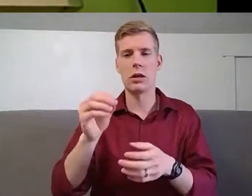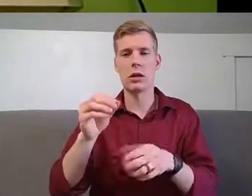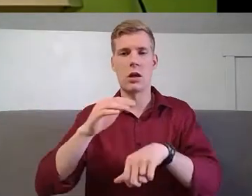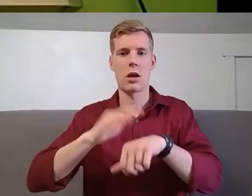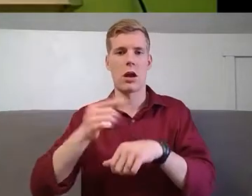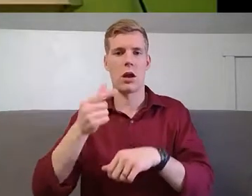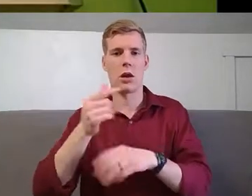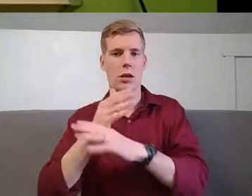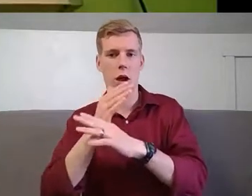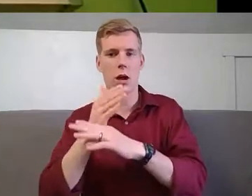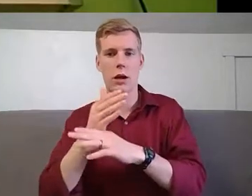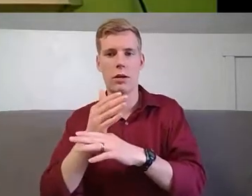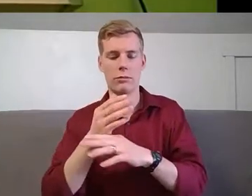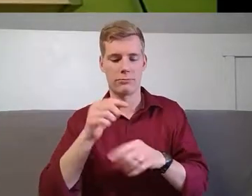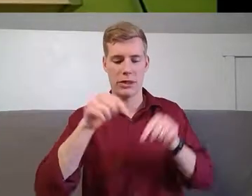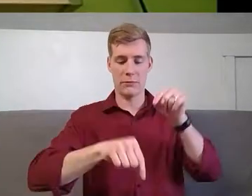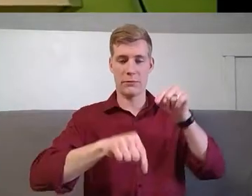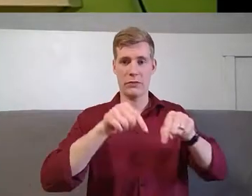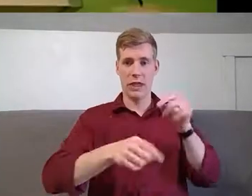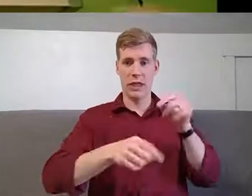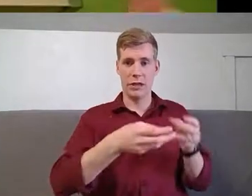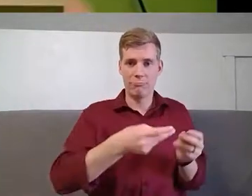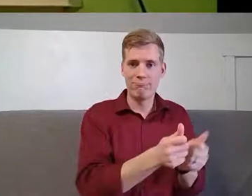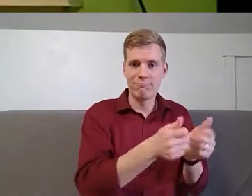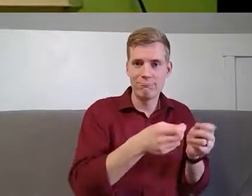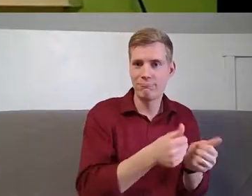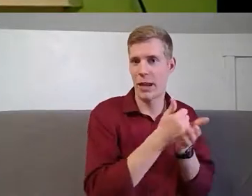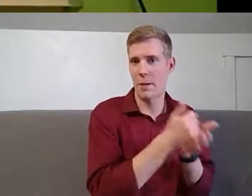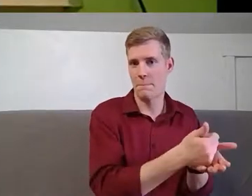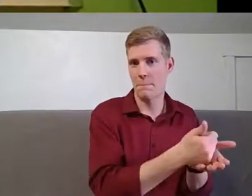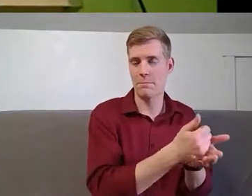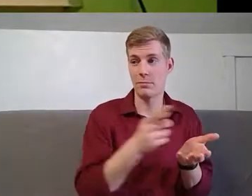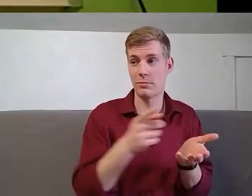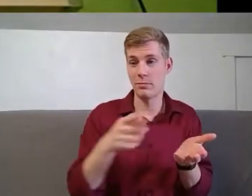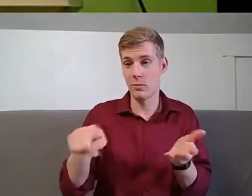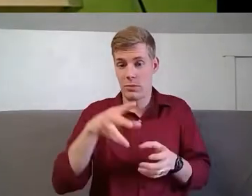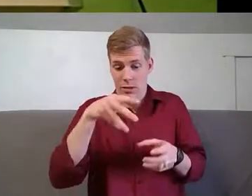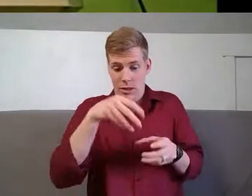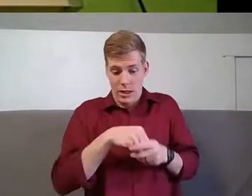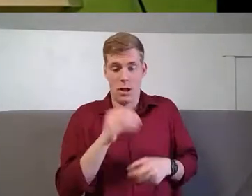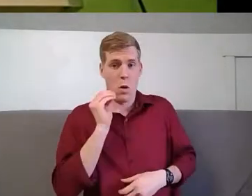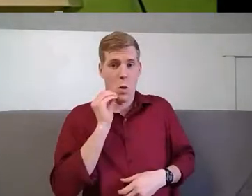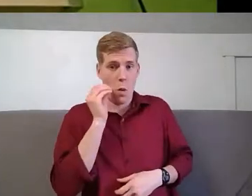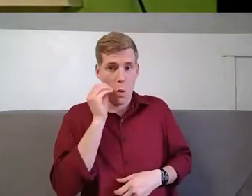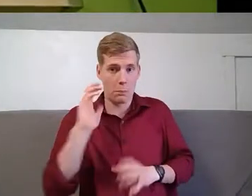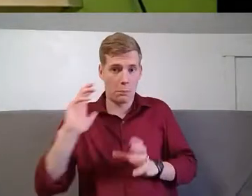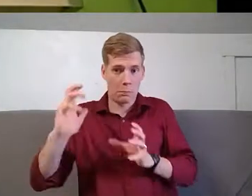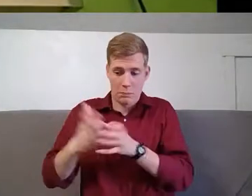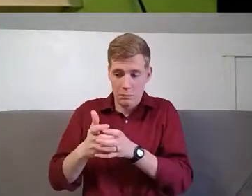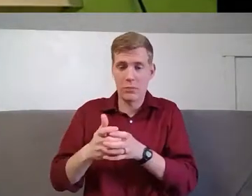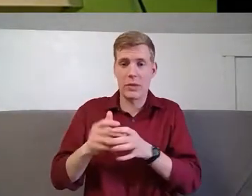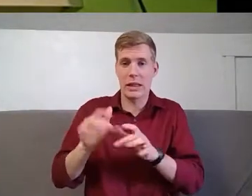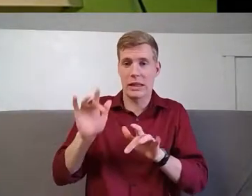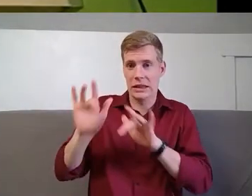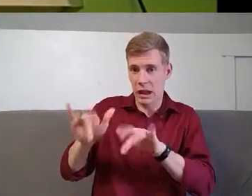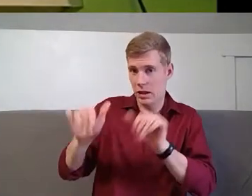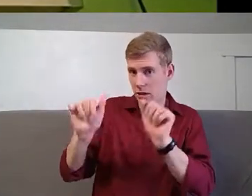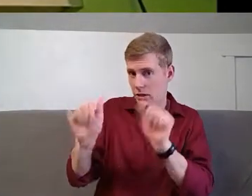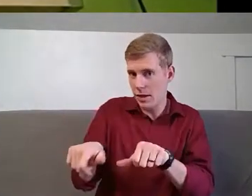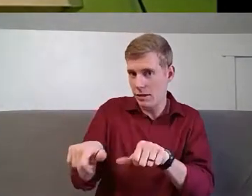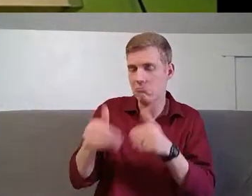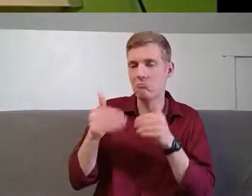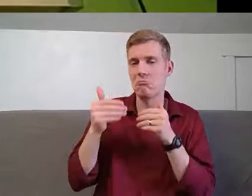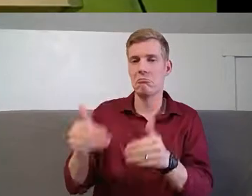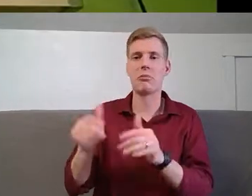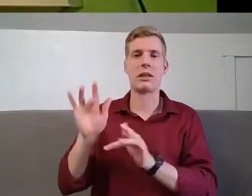each other's feet. So this is, again, for people who are in your home and you can physically touch them. We need more